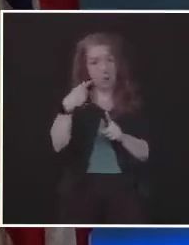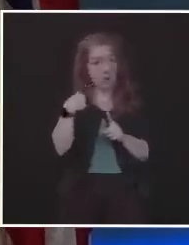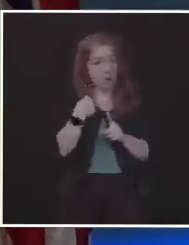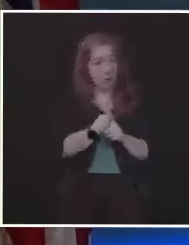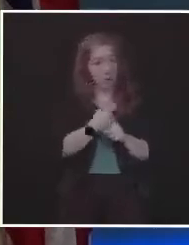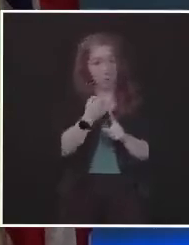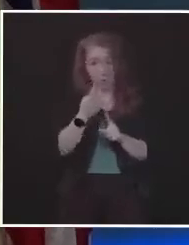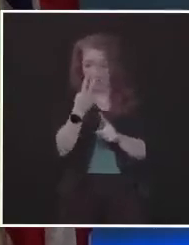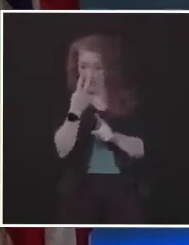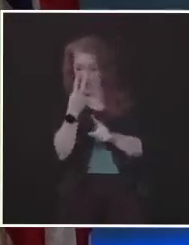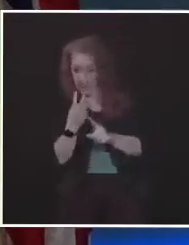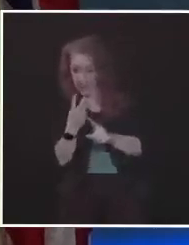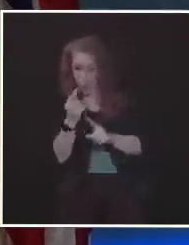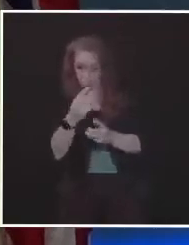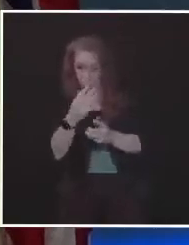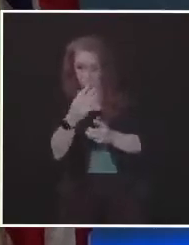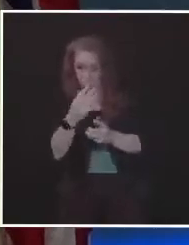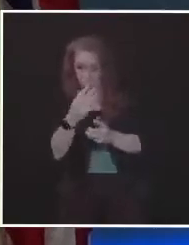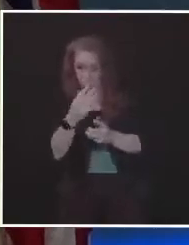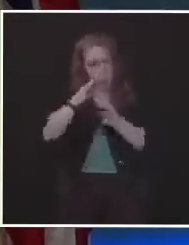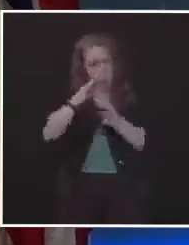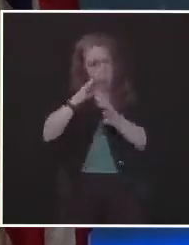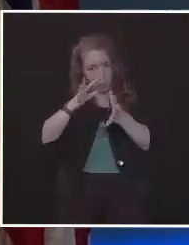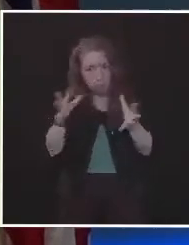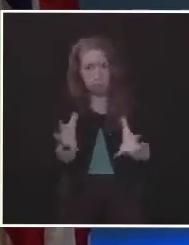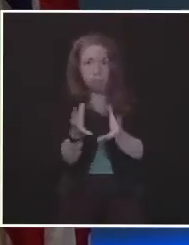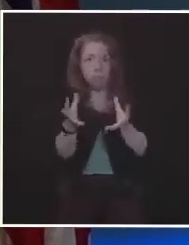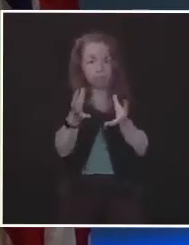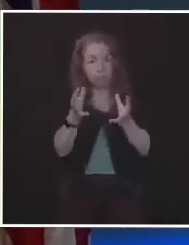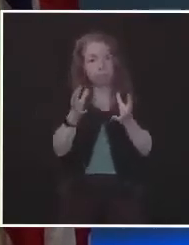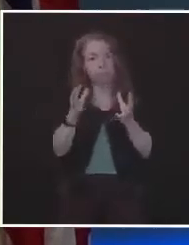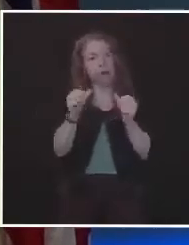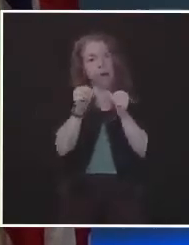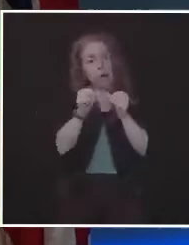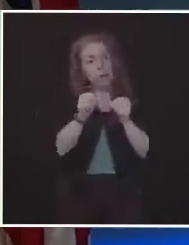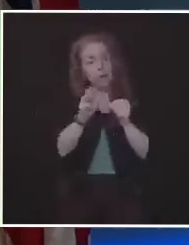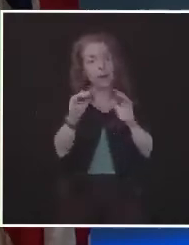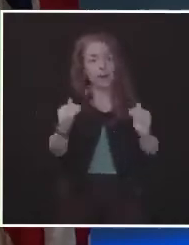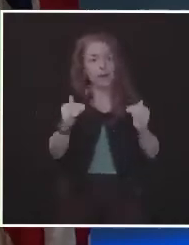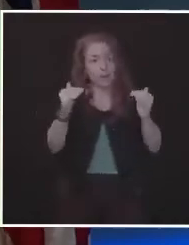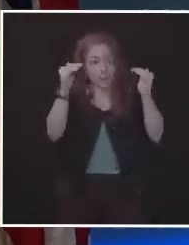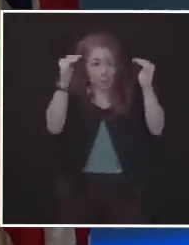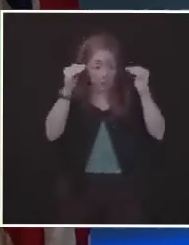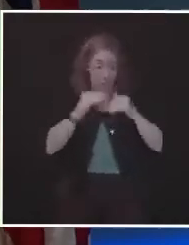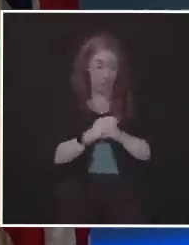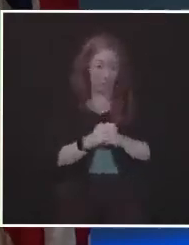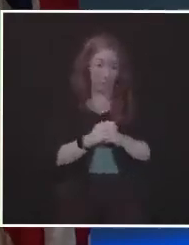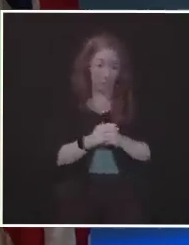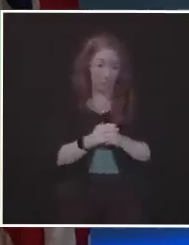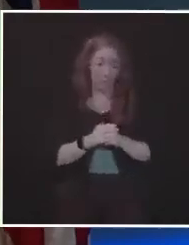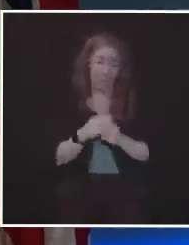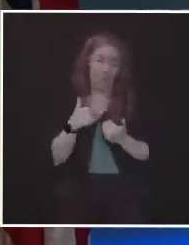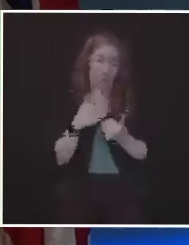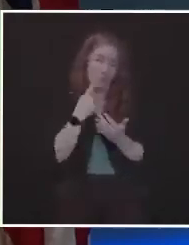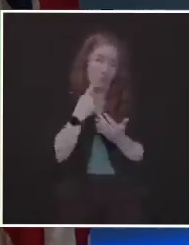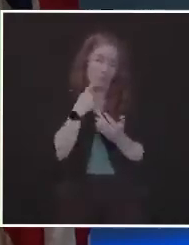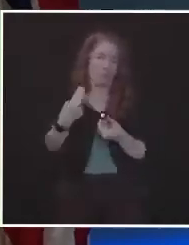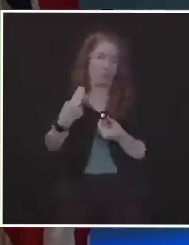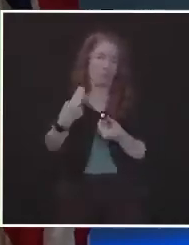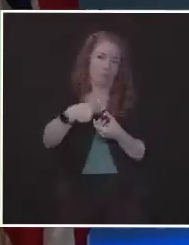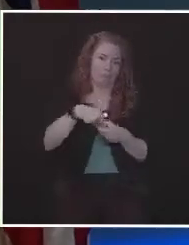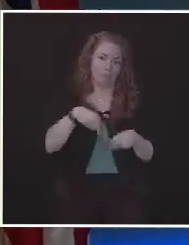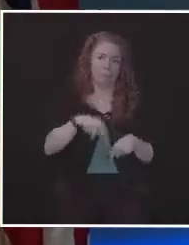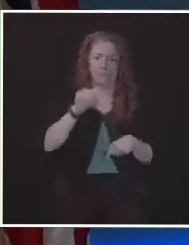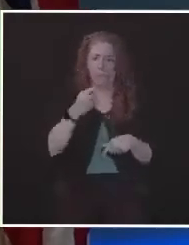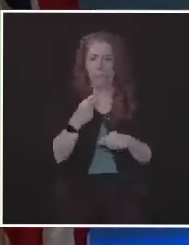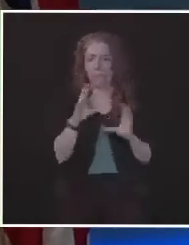upward. And I thank you for joining us in this town hall meeting. I want to hand it